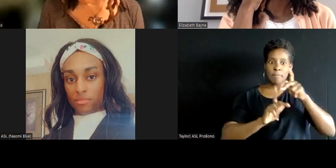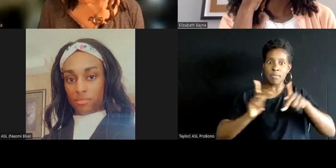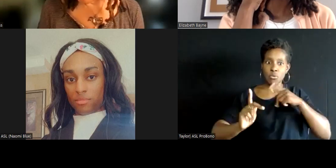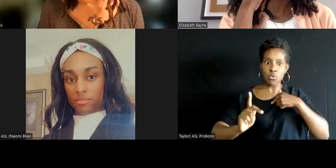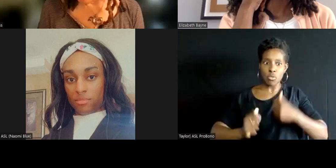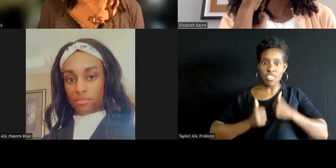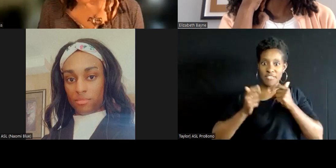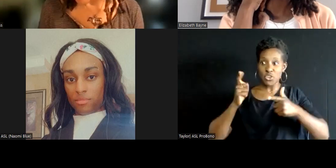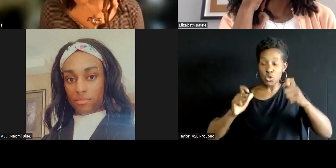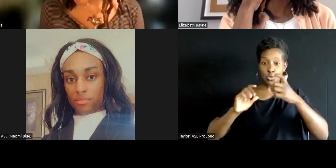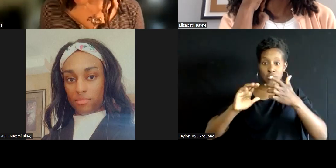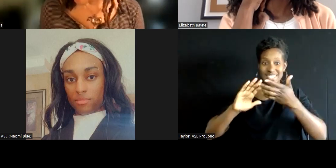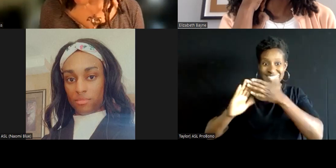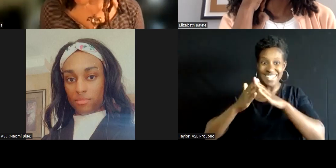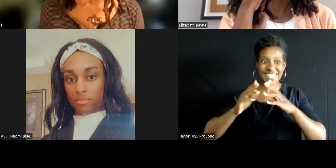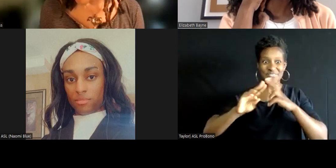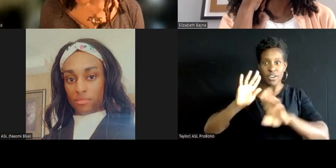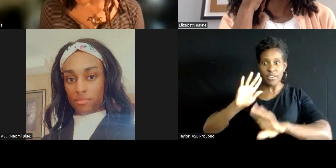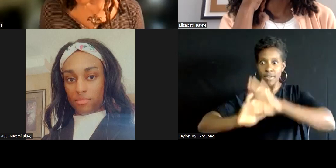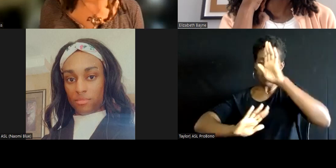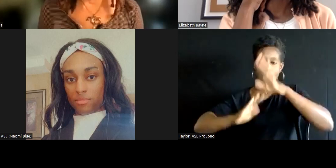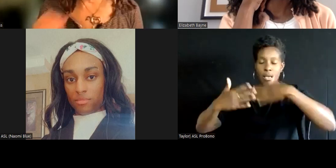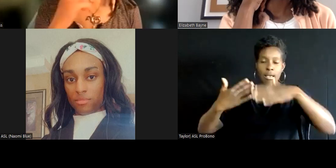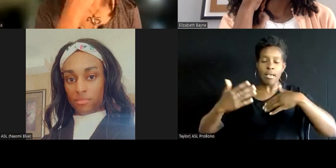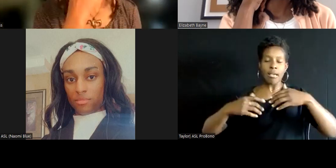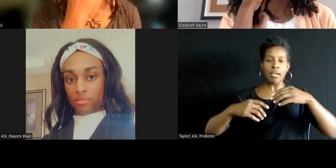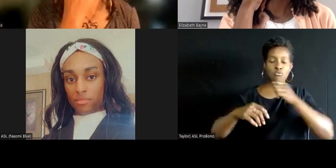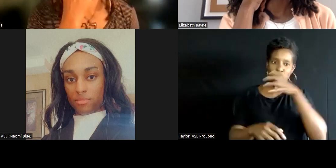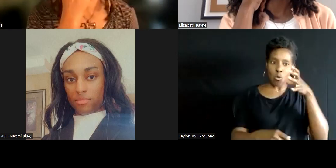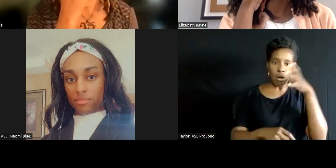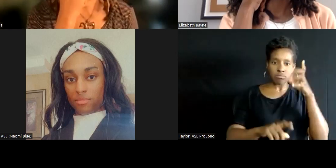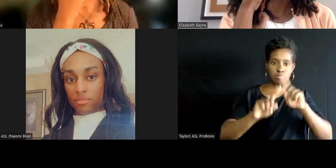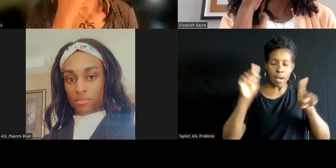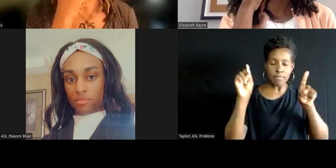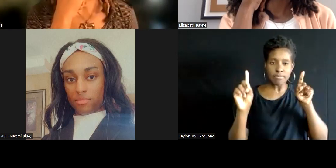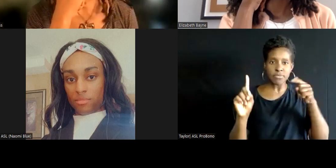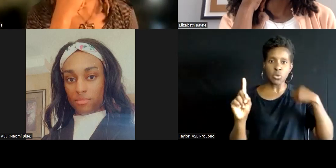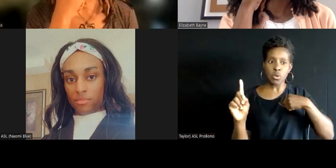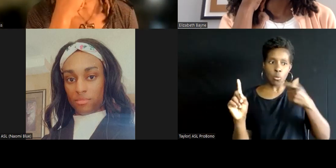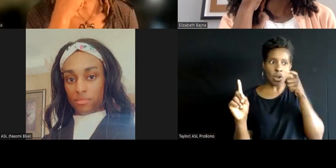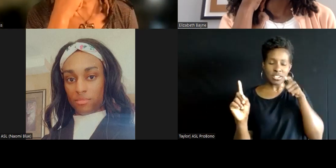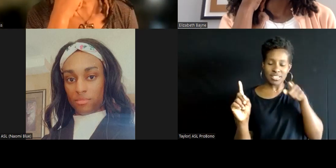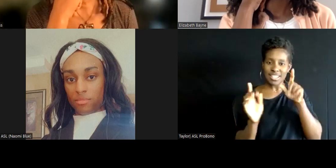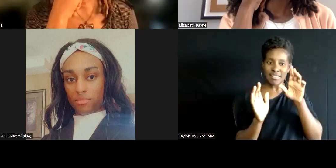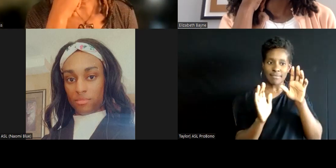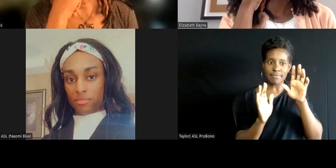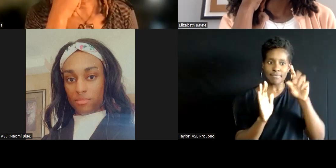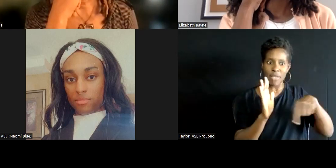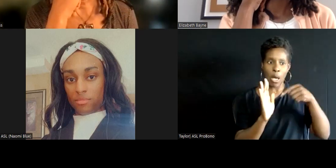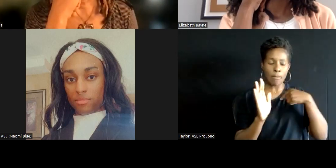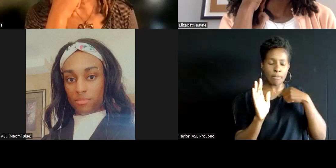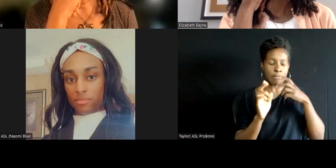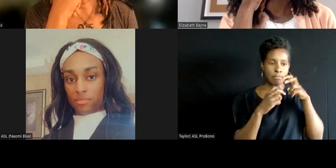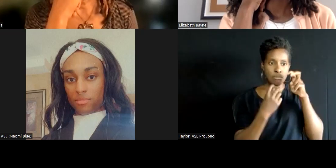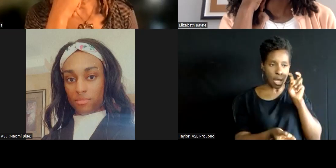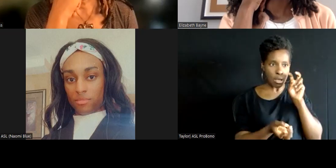And I mean, we watched that film and we're all just aghast, like mouths ajar.